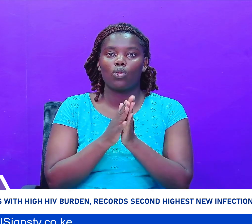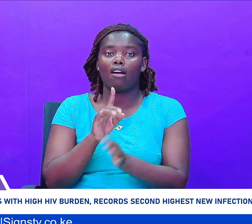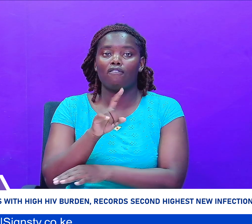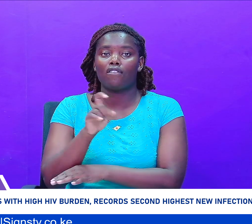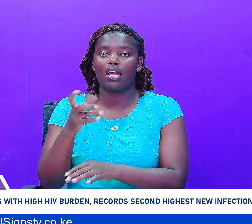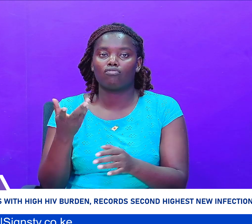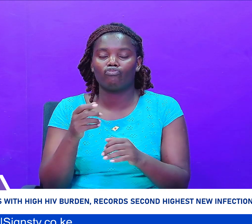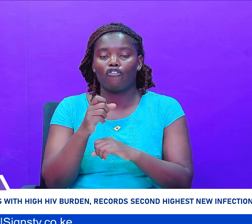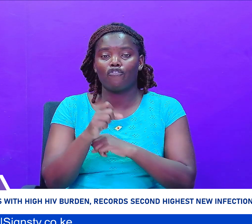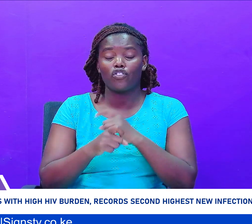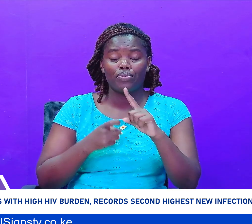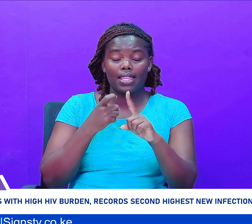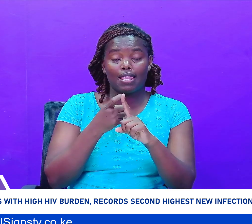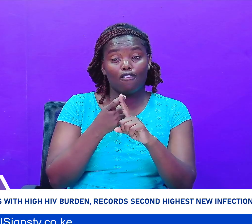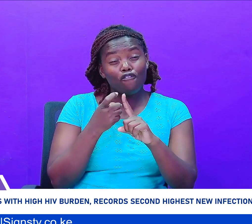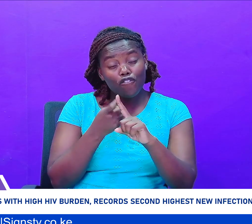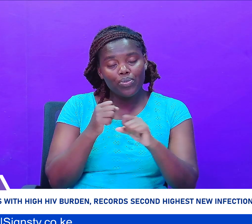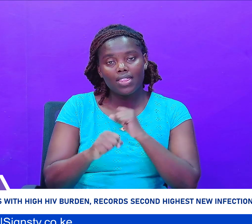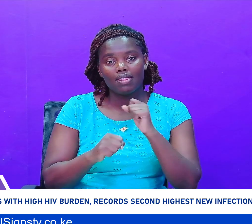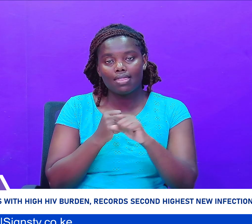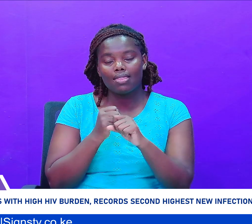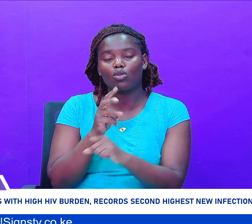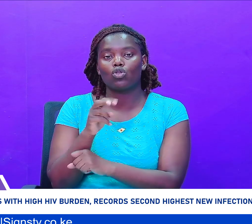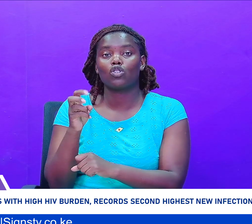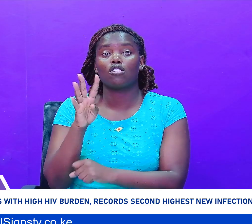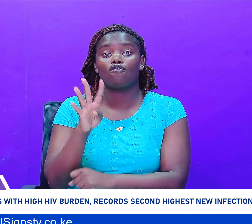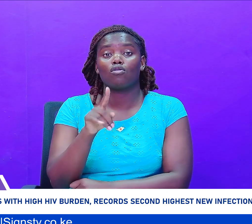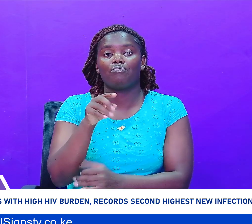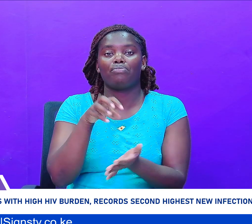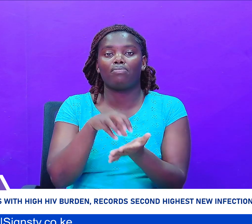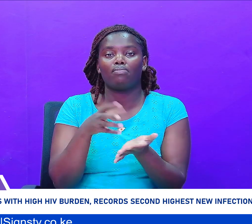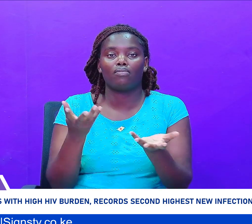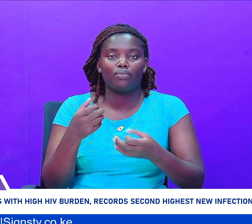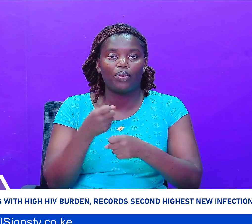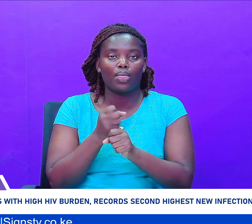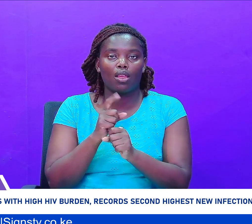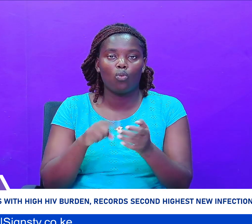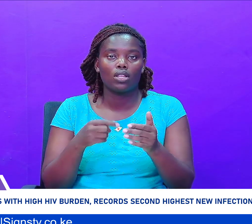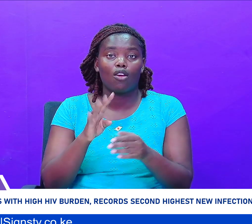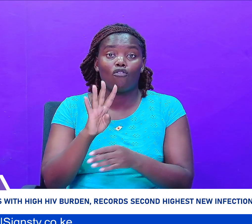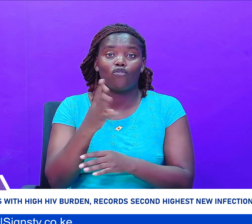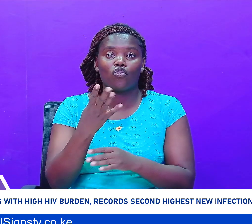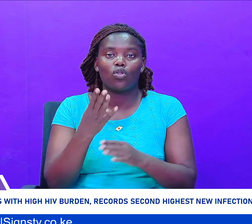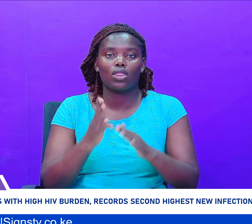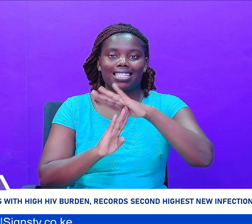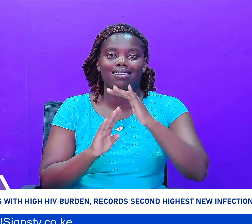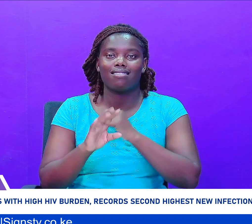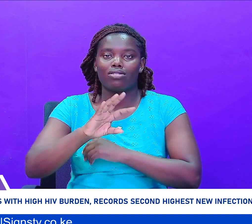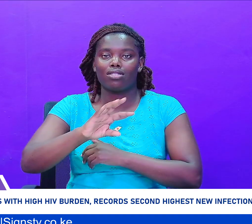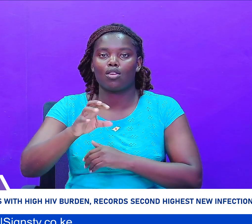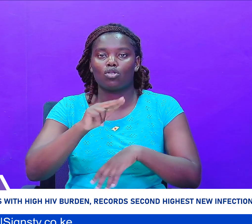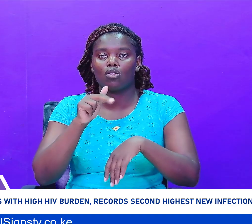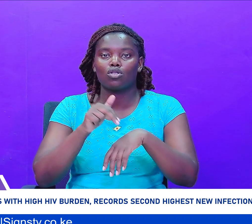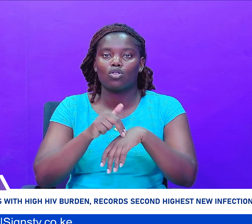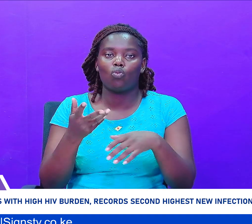99,510 people living with the virus as of 2024, positioning it as the